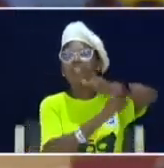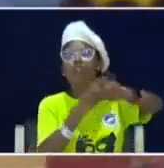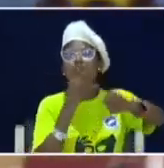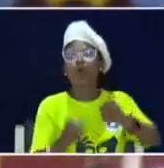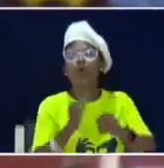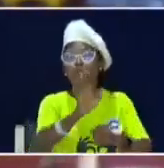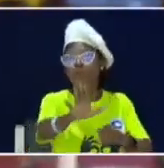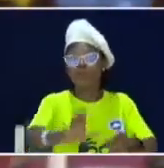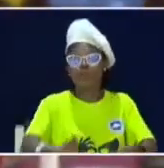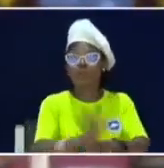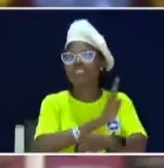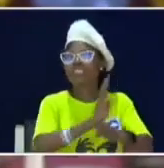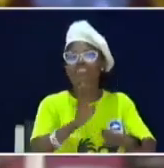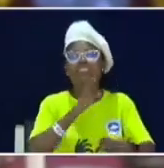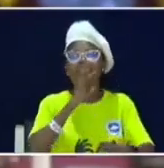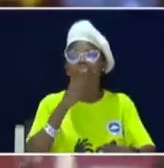God.